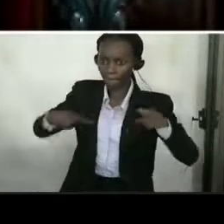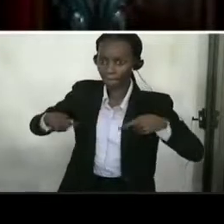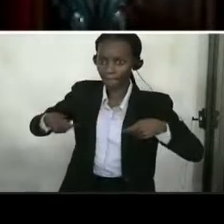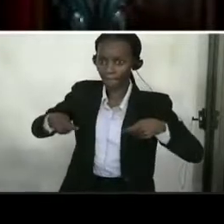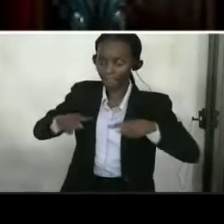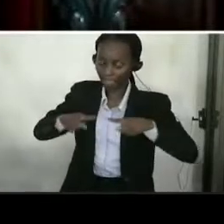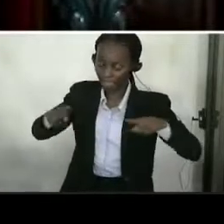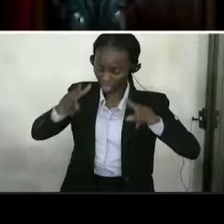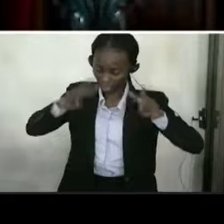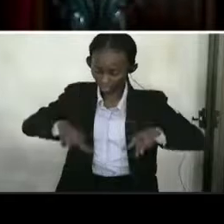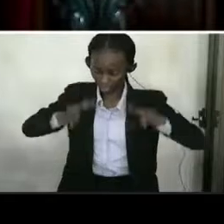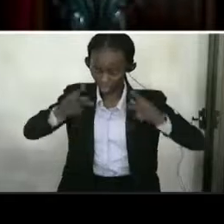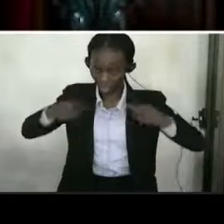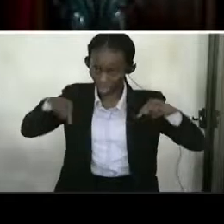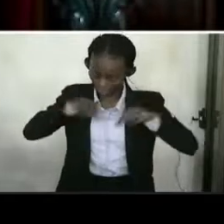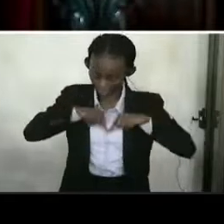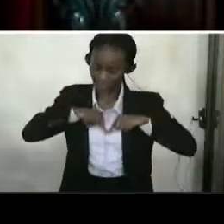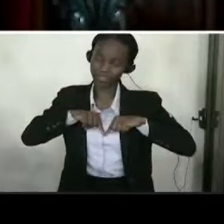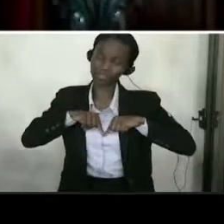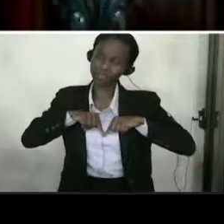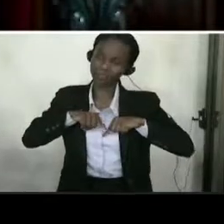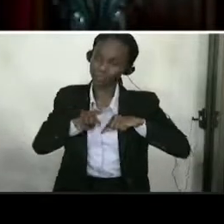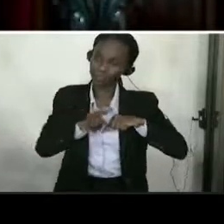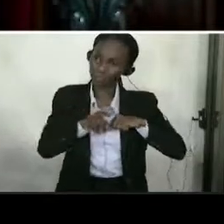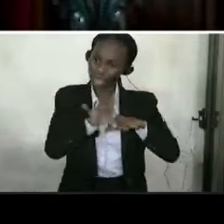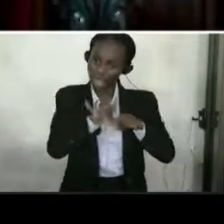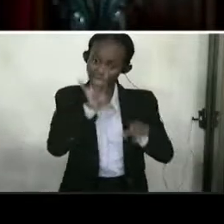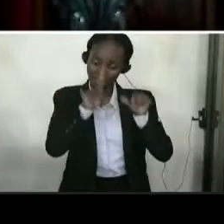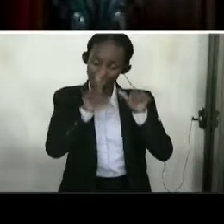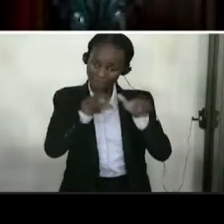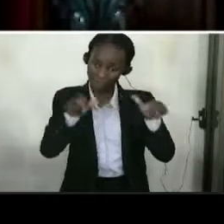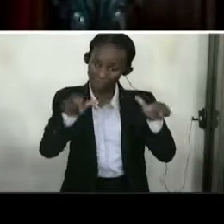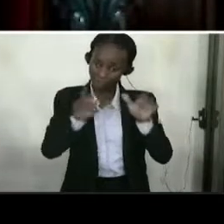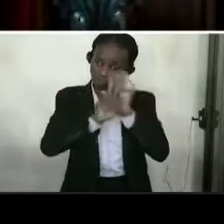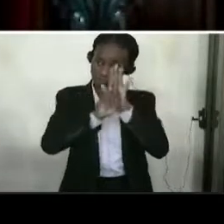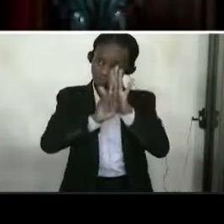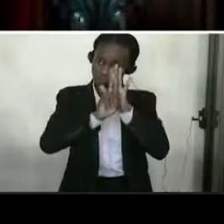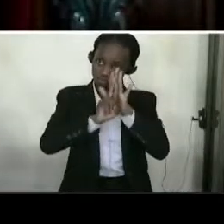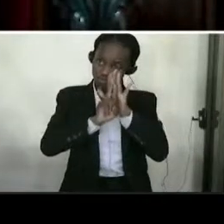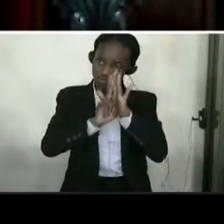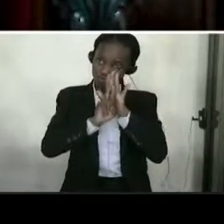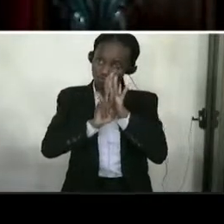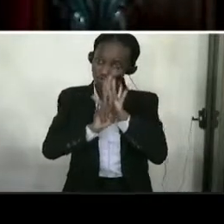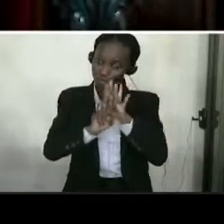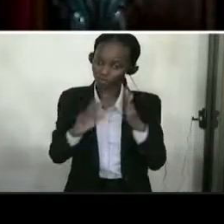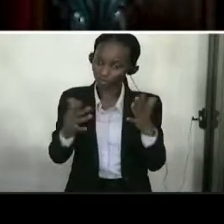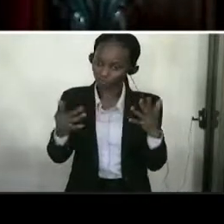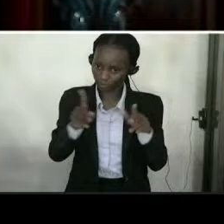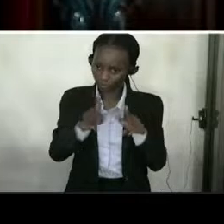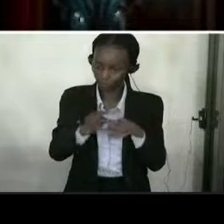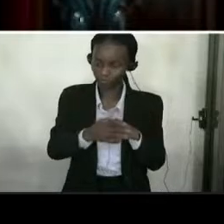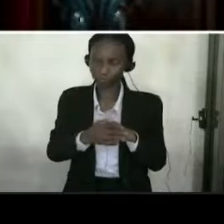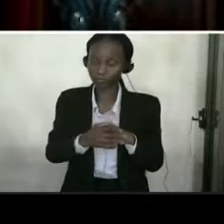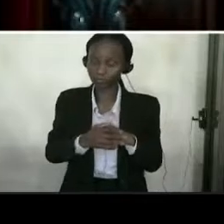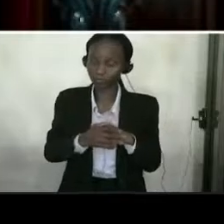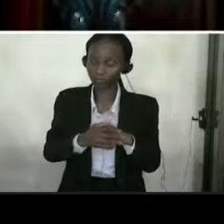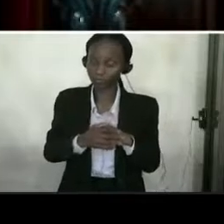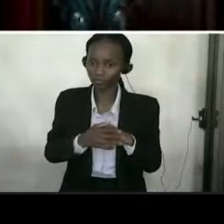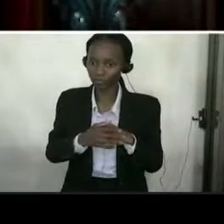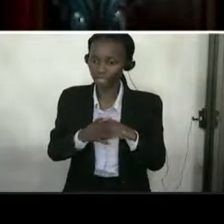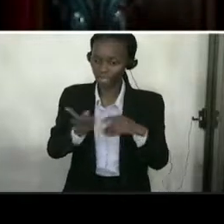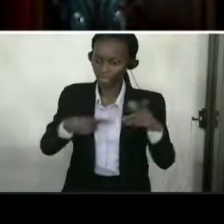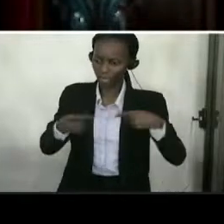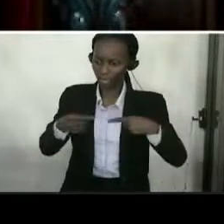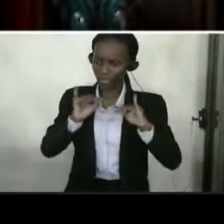public representatives. Speaker, outside the office of the Premier's office, irregular expenditure is